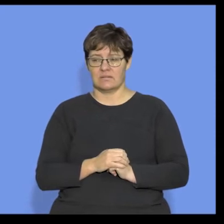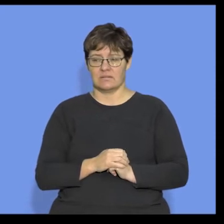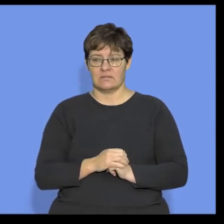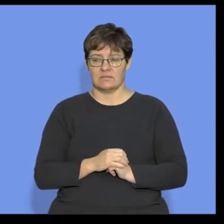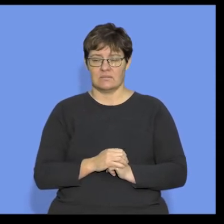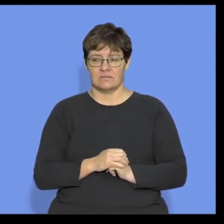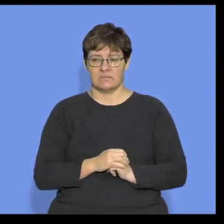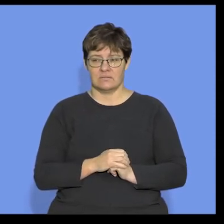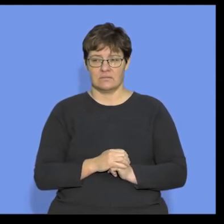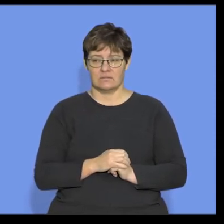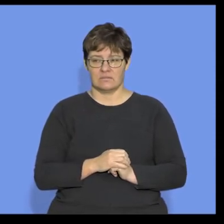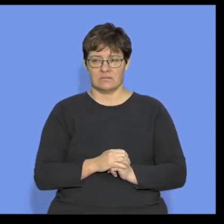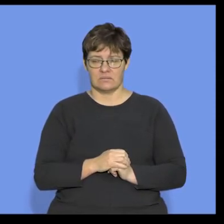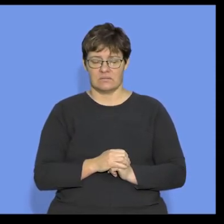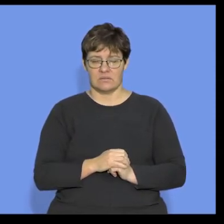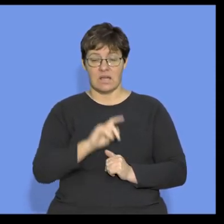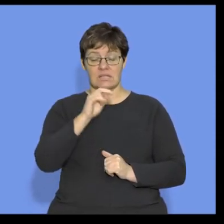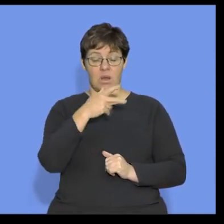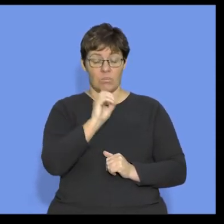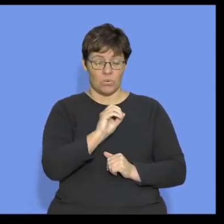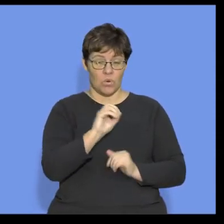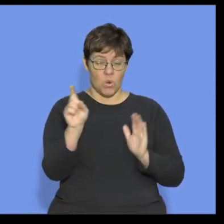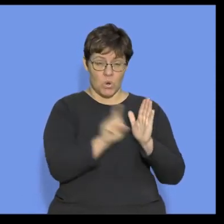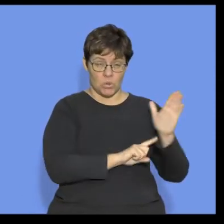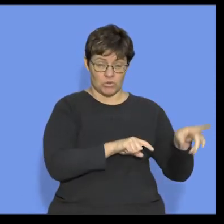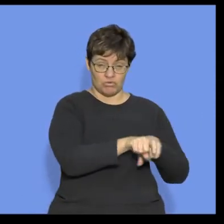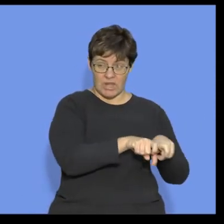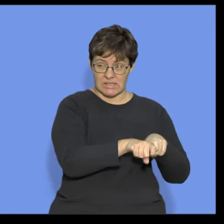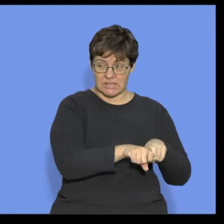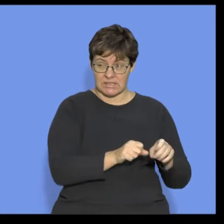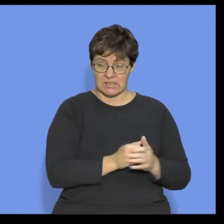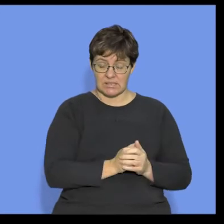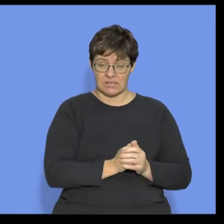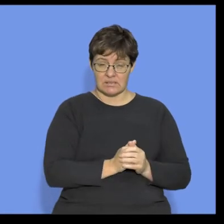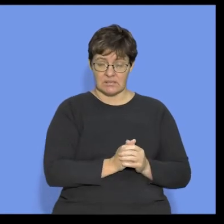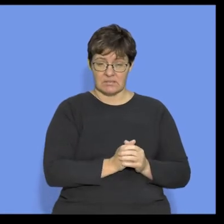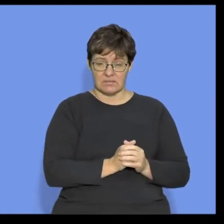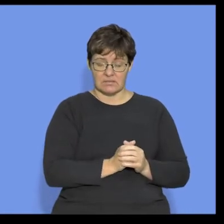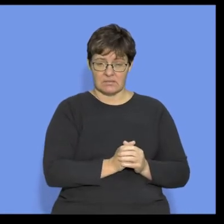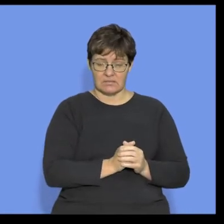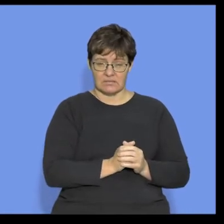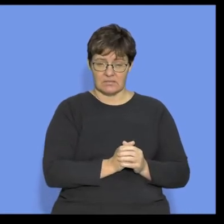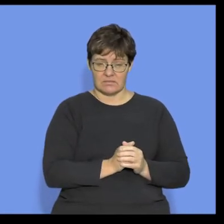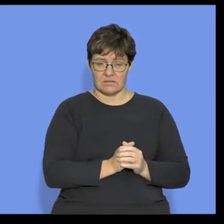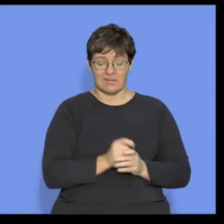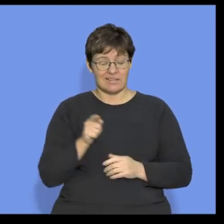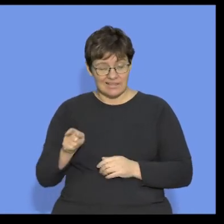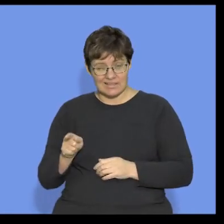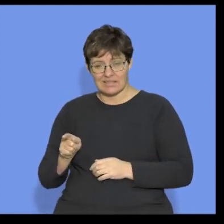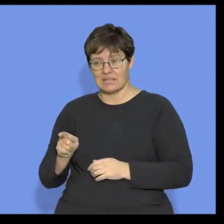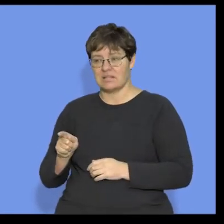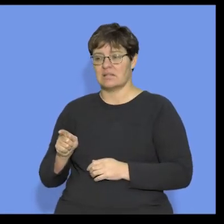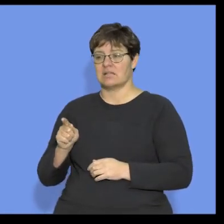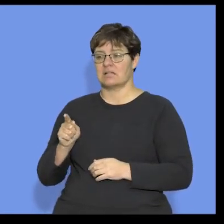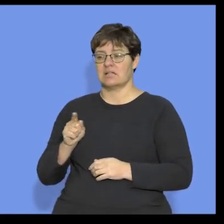Okay, Thabo, that will be what? Thabo loses a race and wins tennis. It will